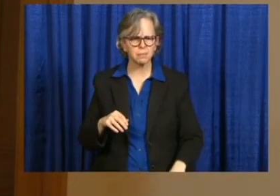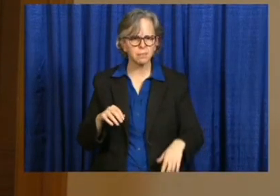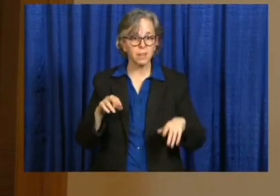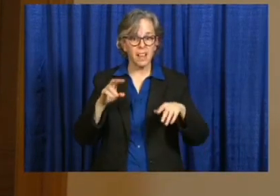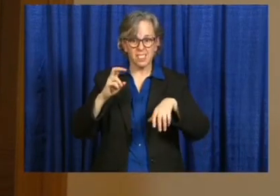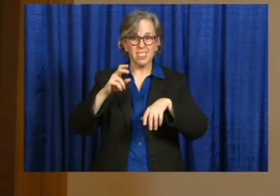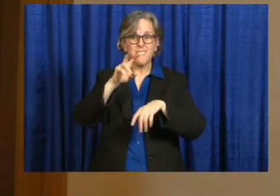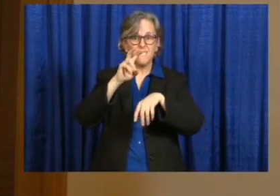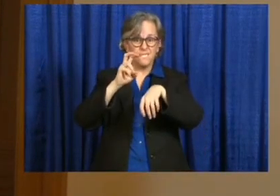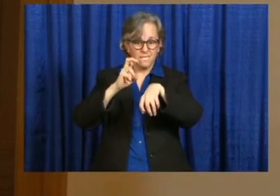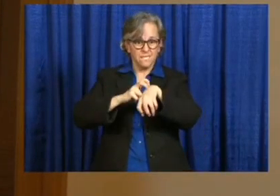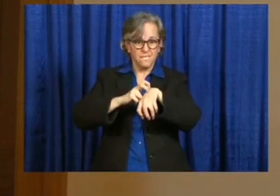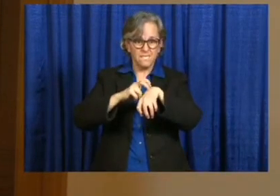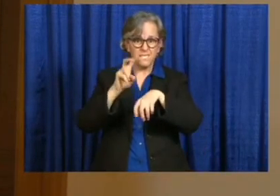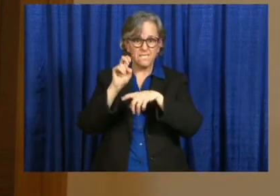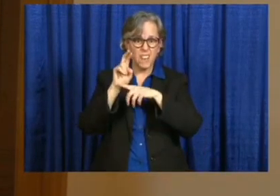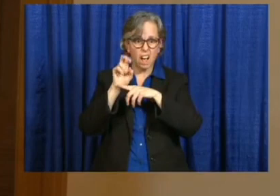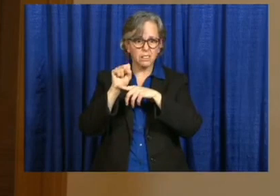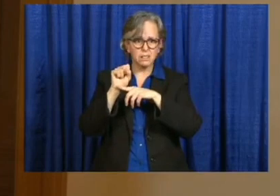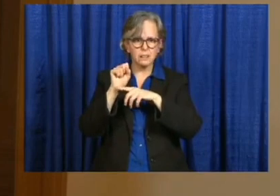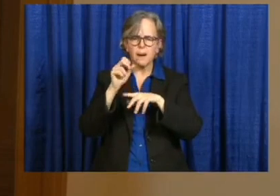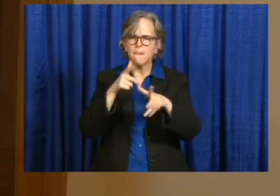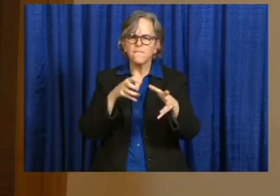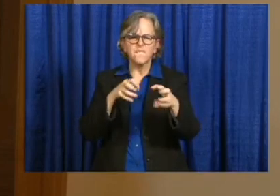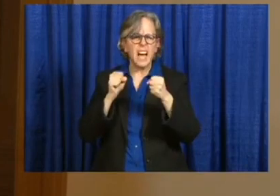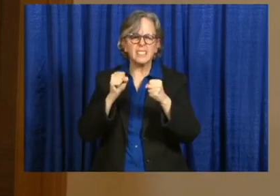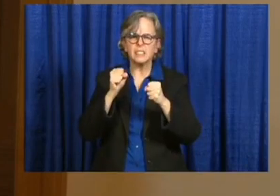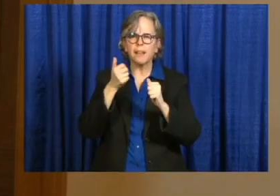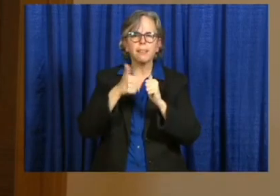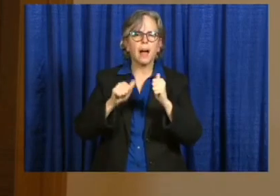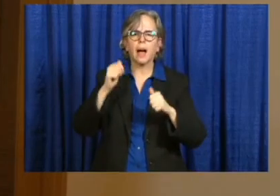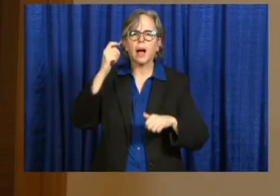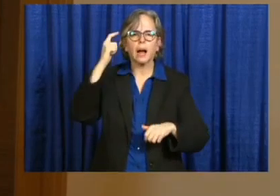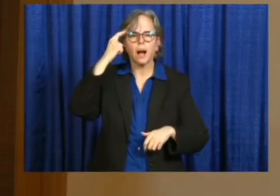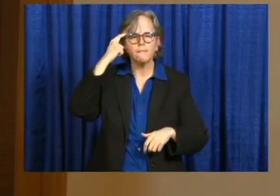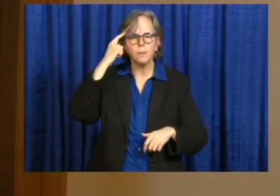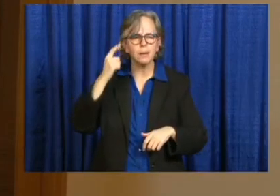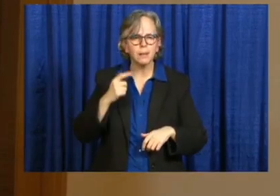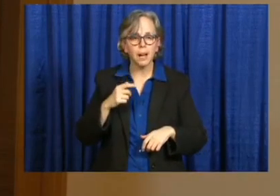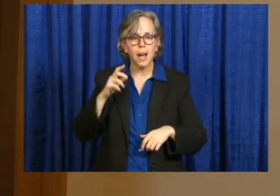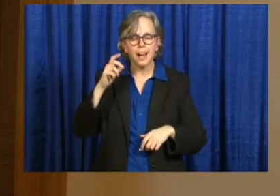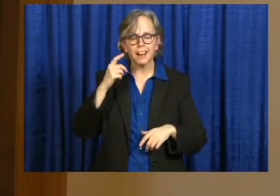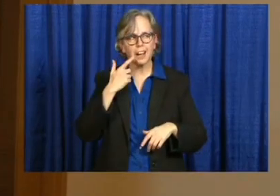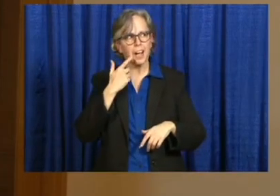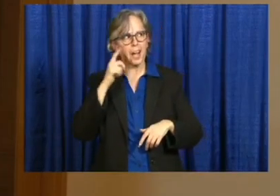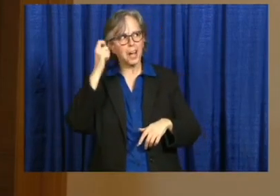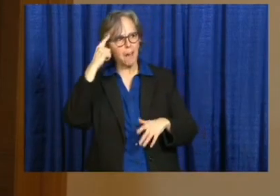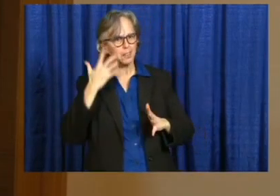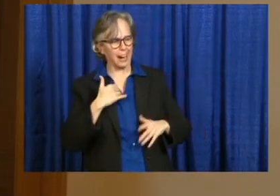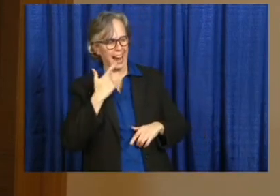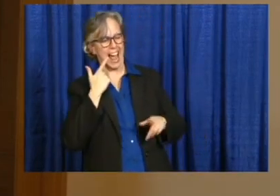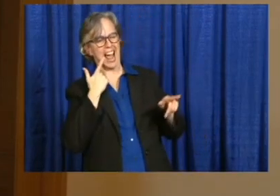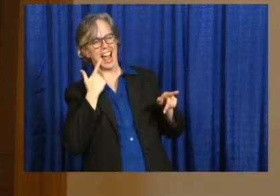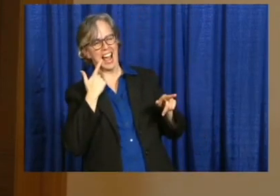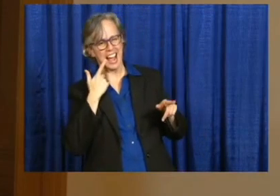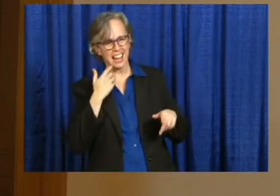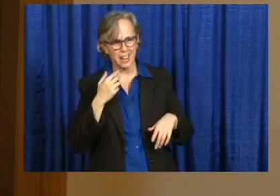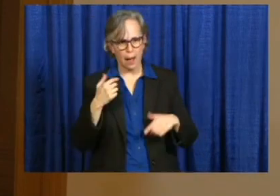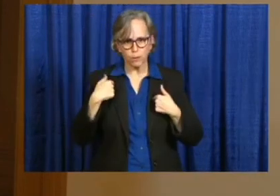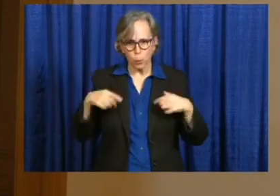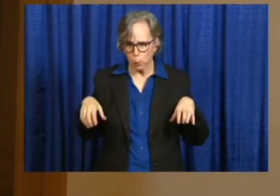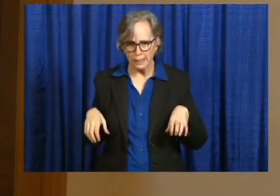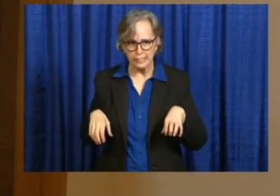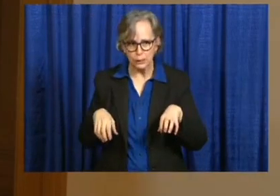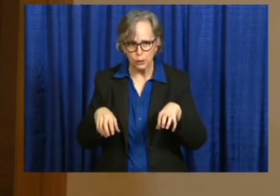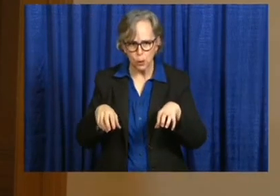any bureaucracy. I think Lieutenant Governor is laughing too. Everything we're building and doing, including what we're doing with